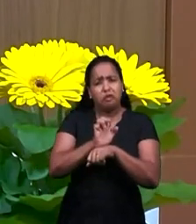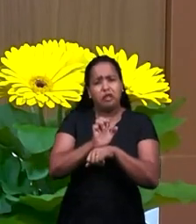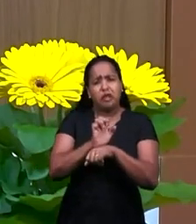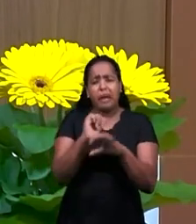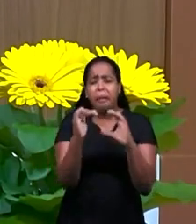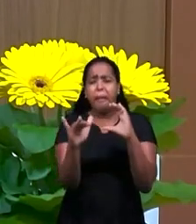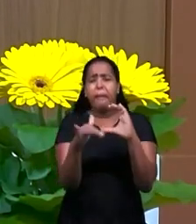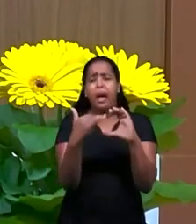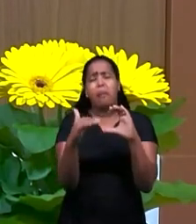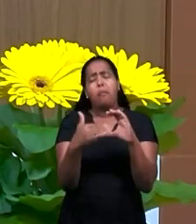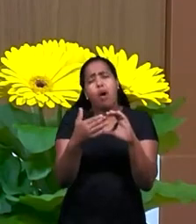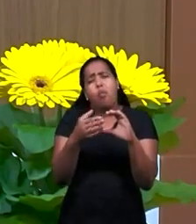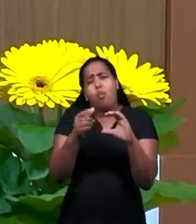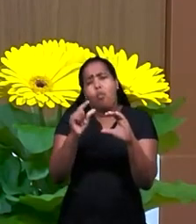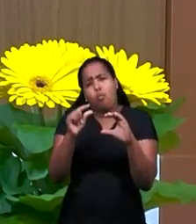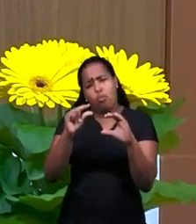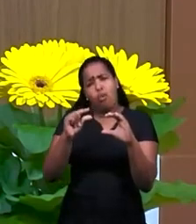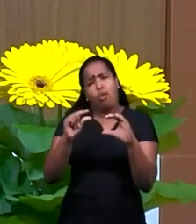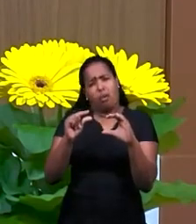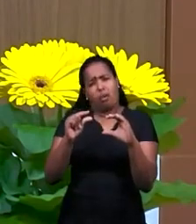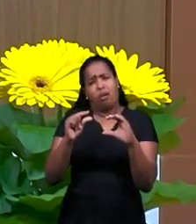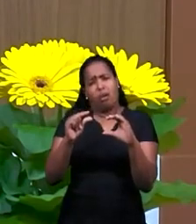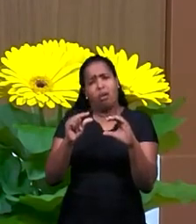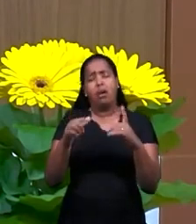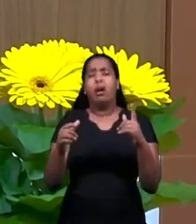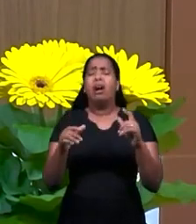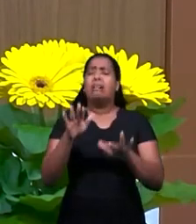little. Maybe there is a need